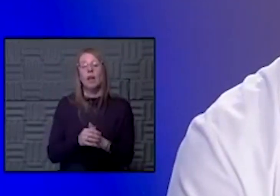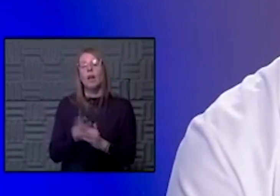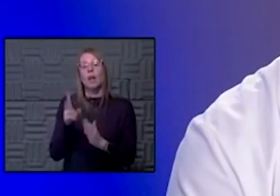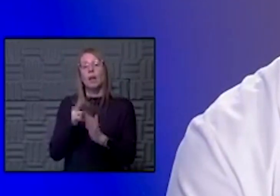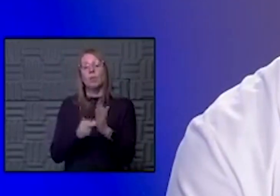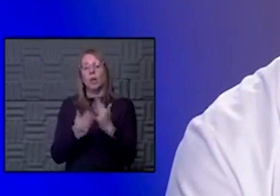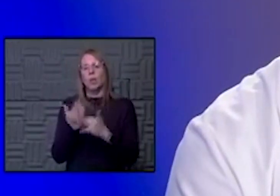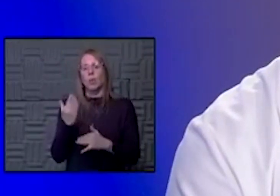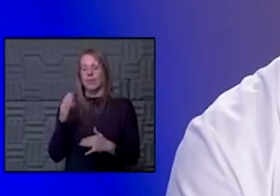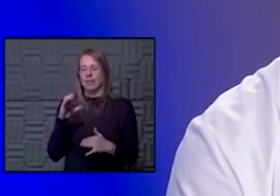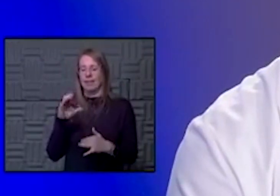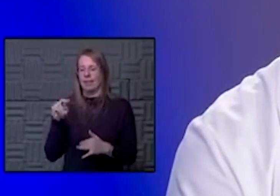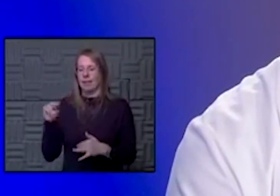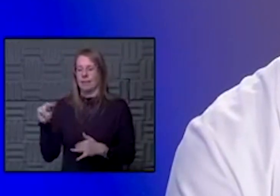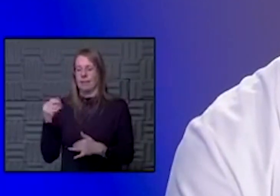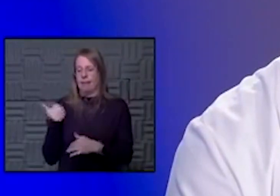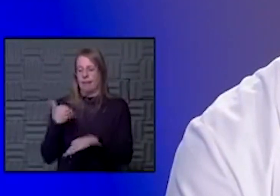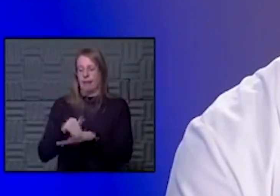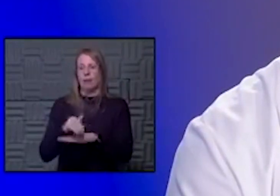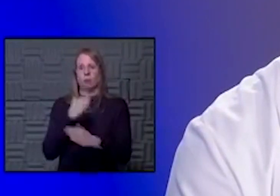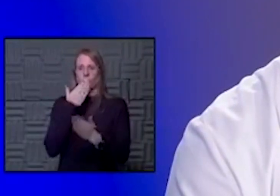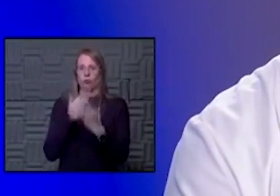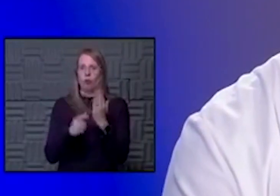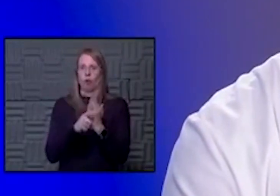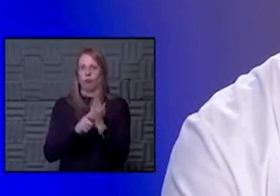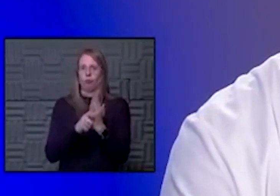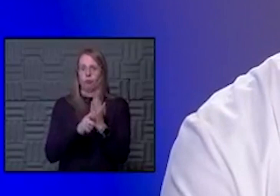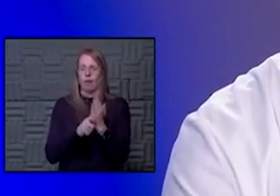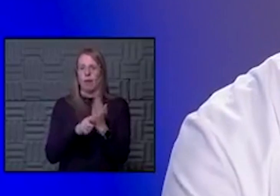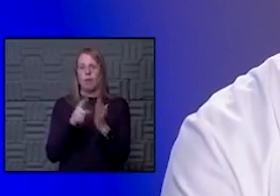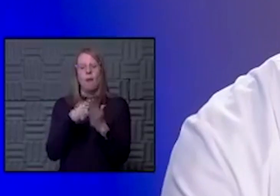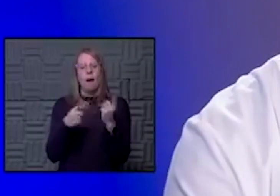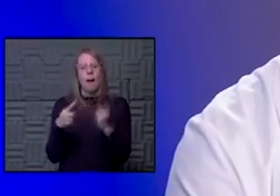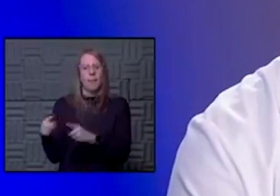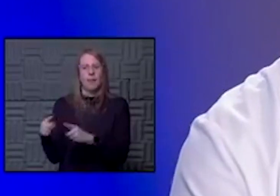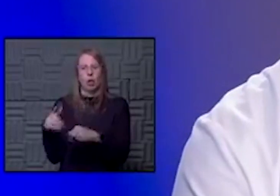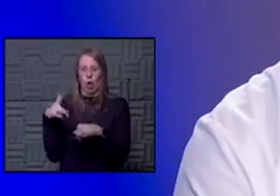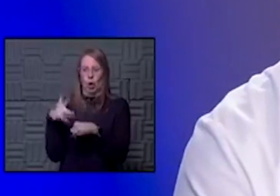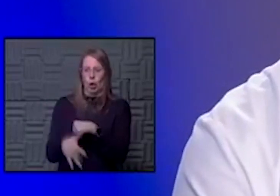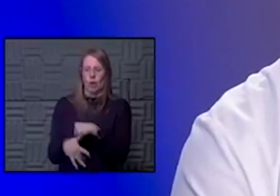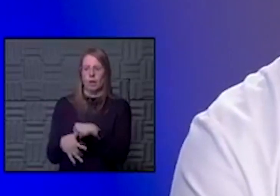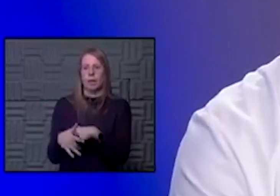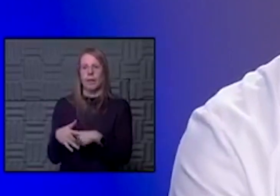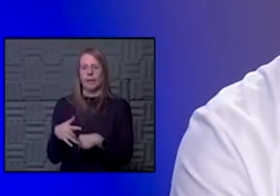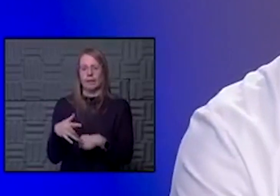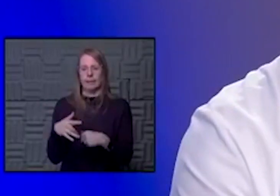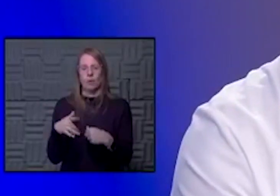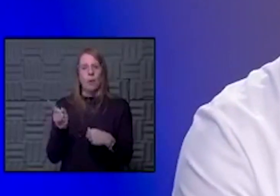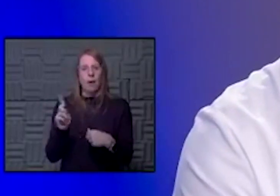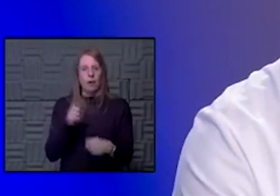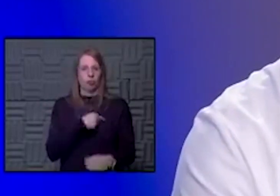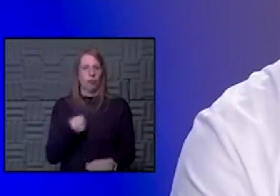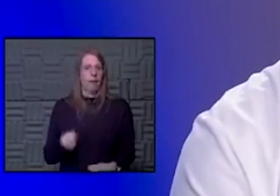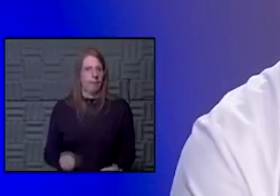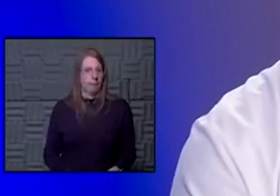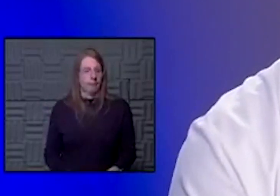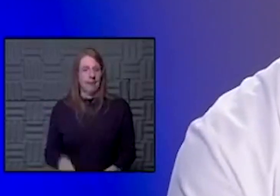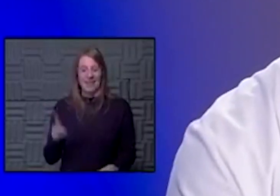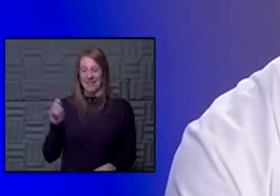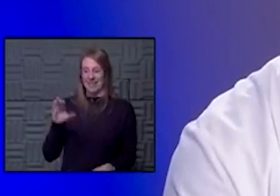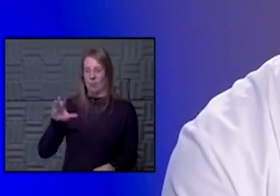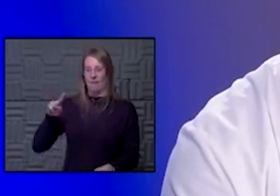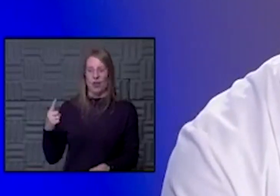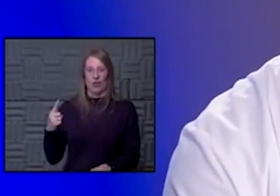CNN last night, they have a very good article about what happened early on in the pandemic in China. And today, December